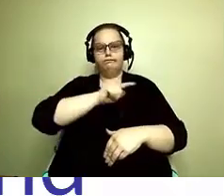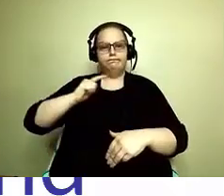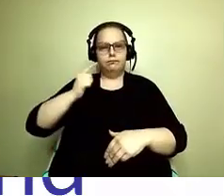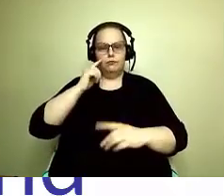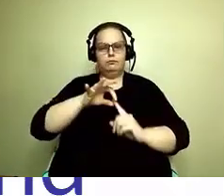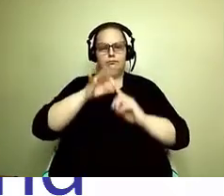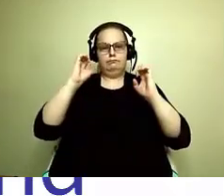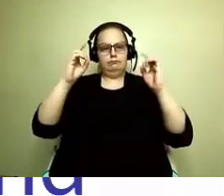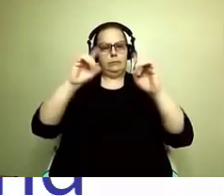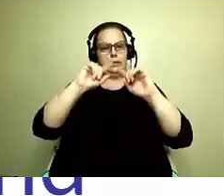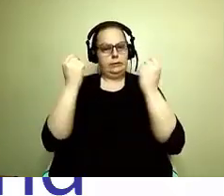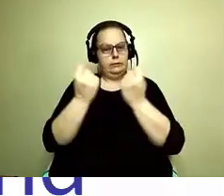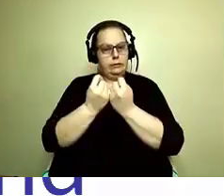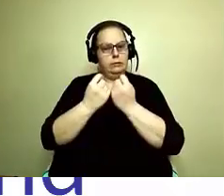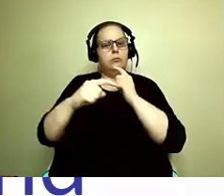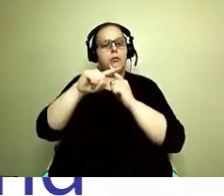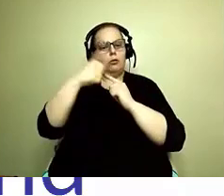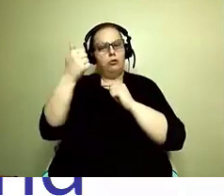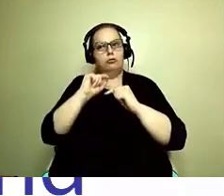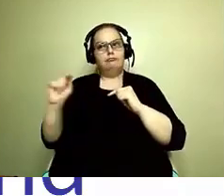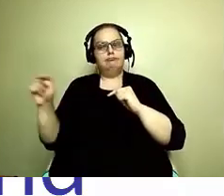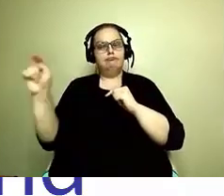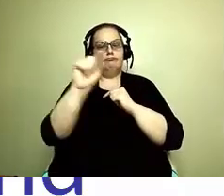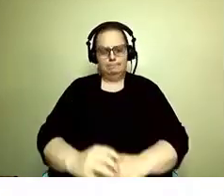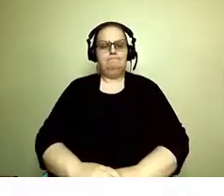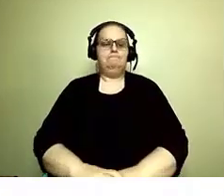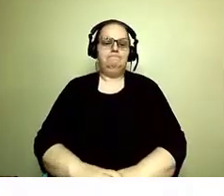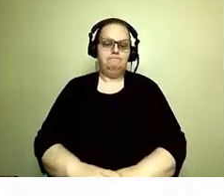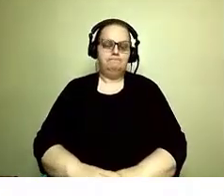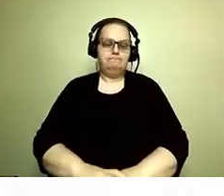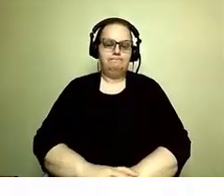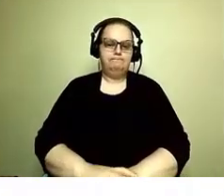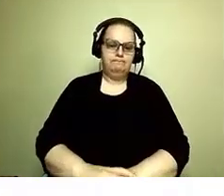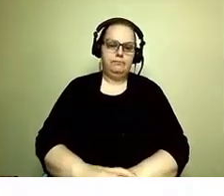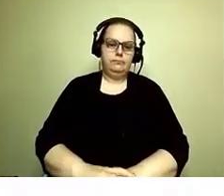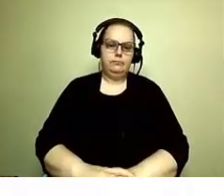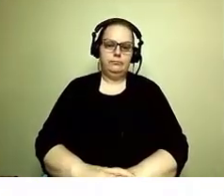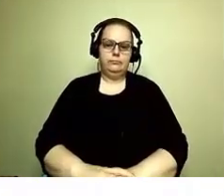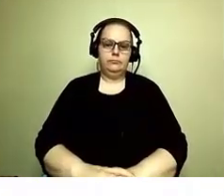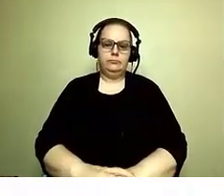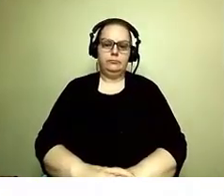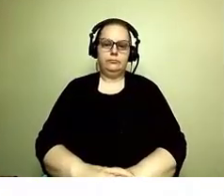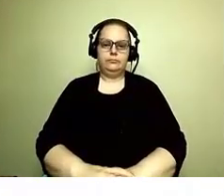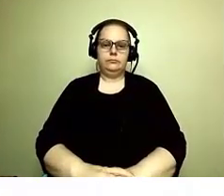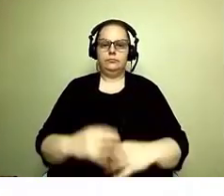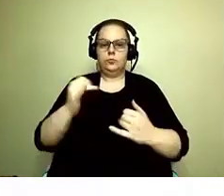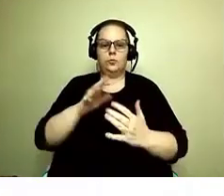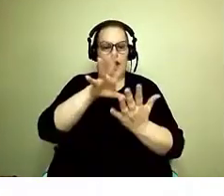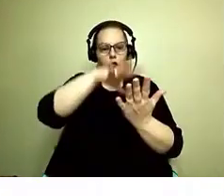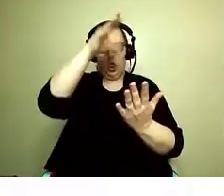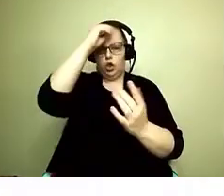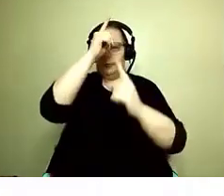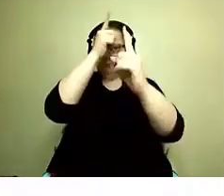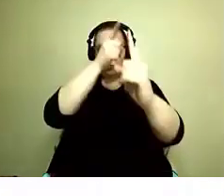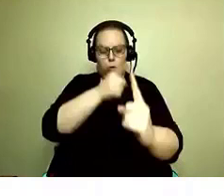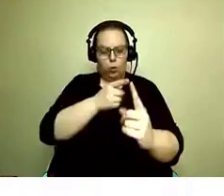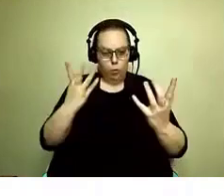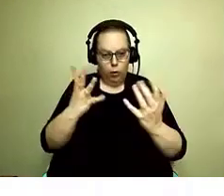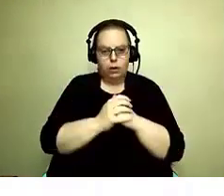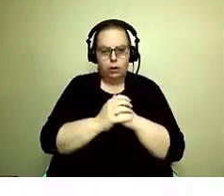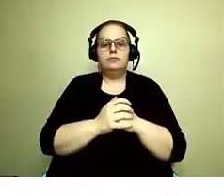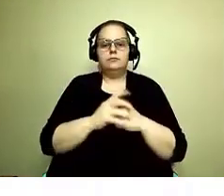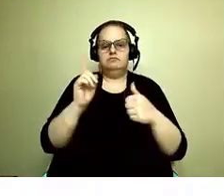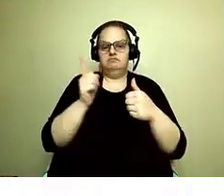team and various discretionary grant projects. Our learning objectives today are to understand the importance of